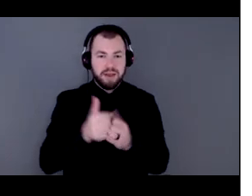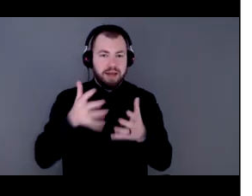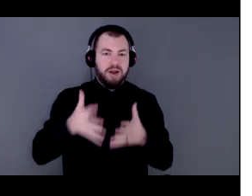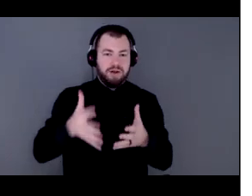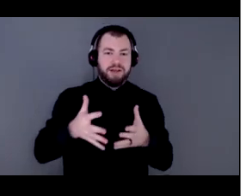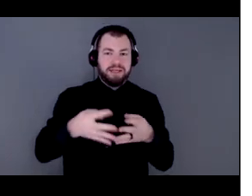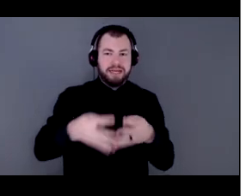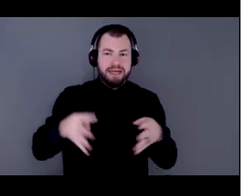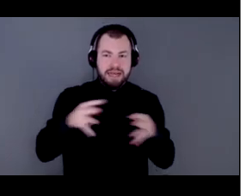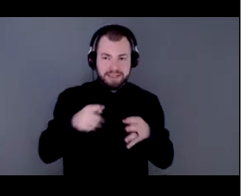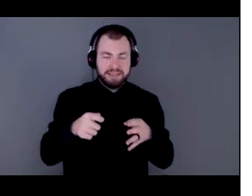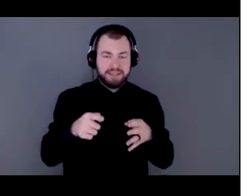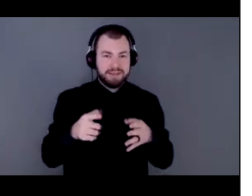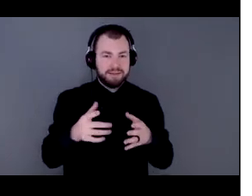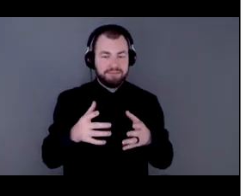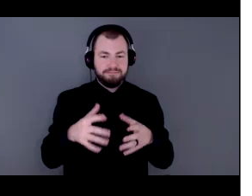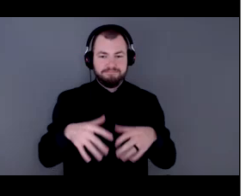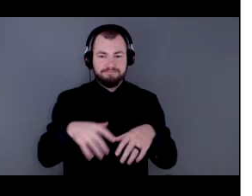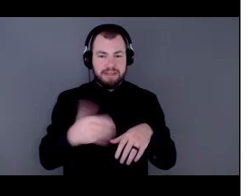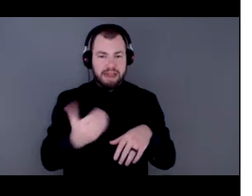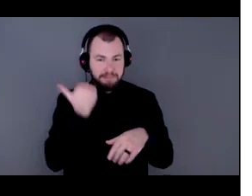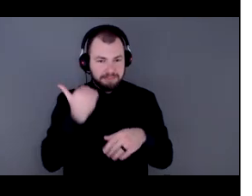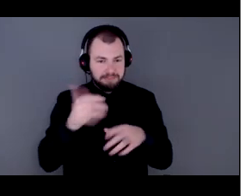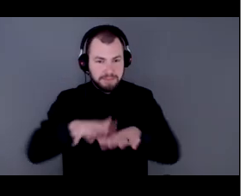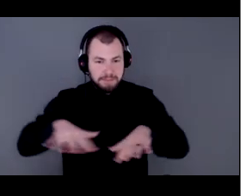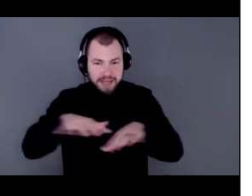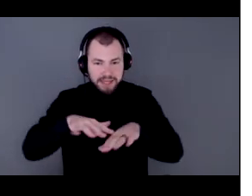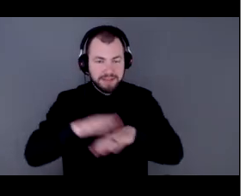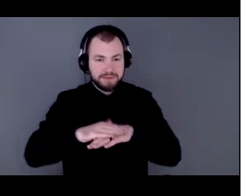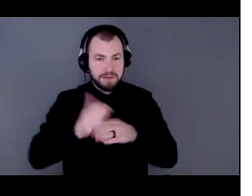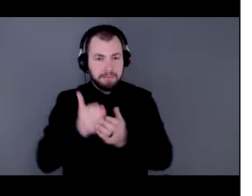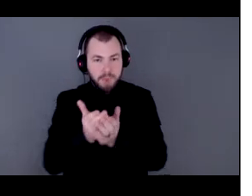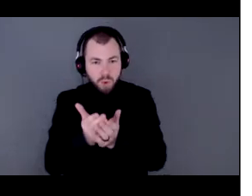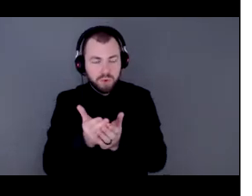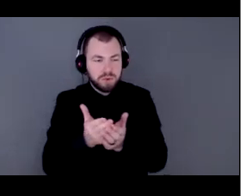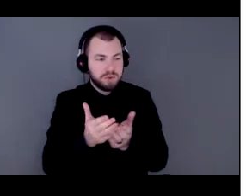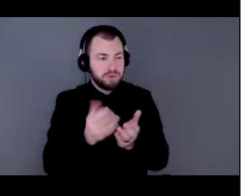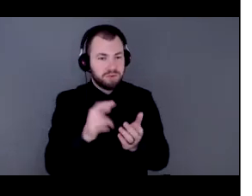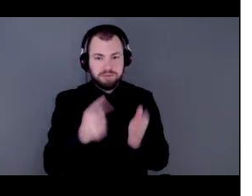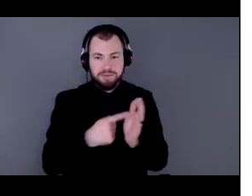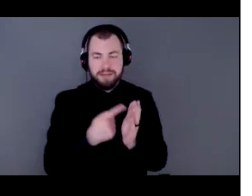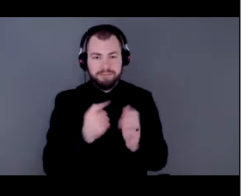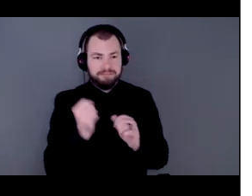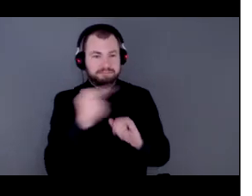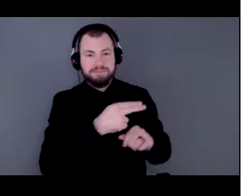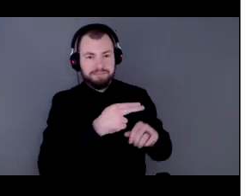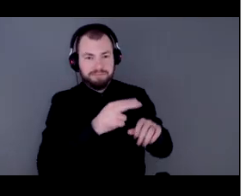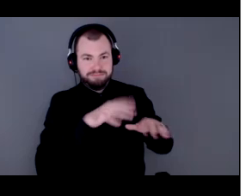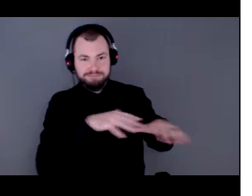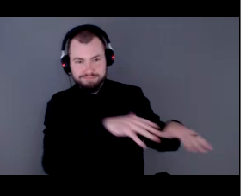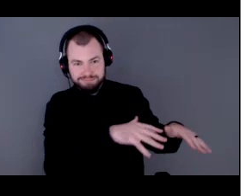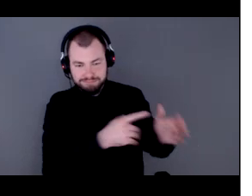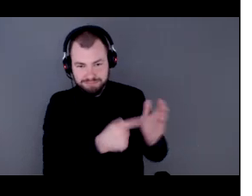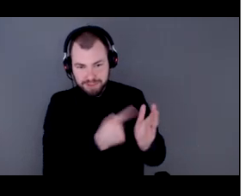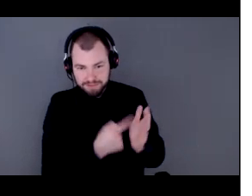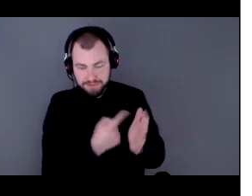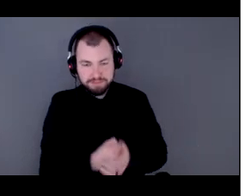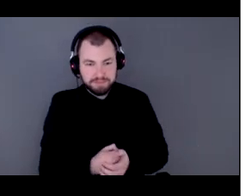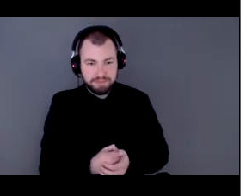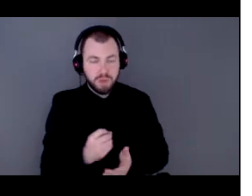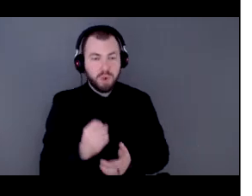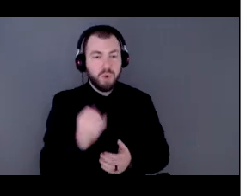space on their boats, on the docks, end up as marine debris in some cases. And so the premise behind the Trawl to Trash program